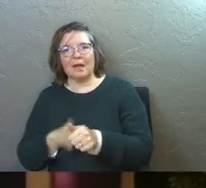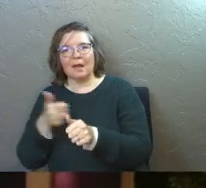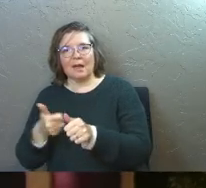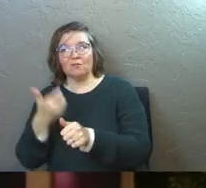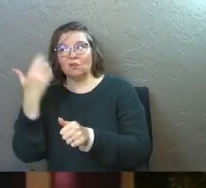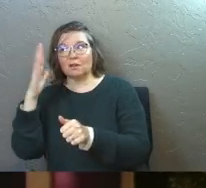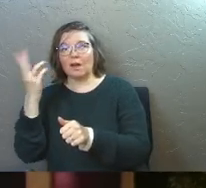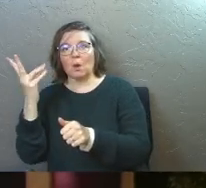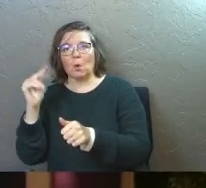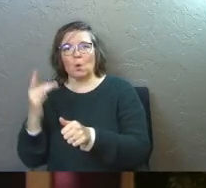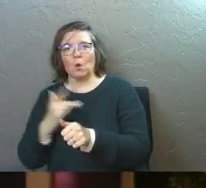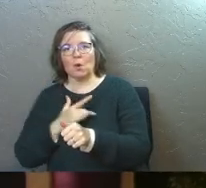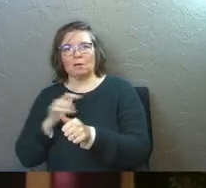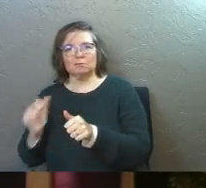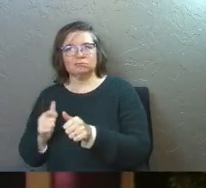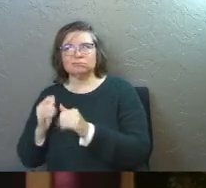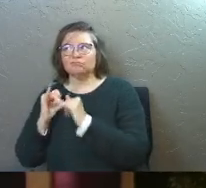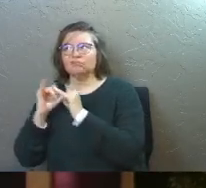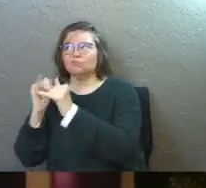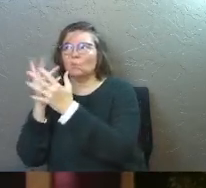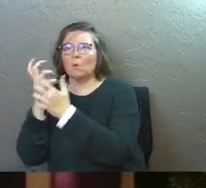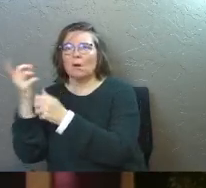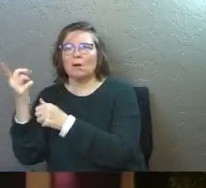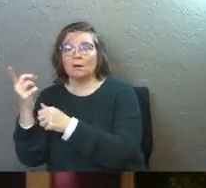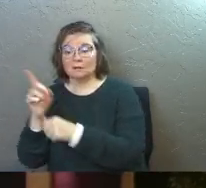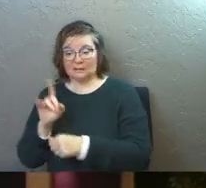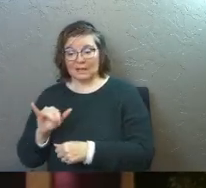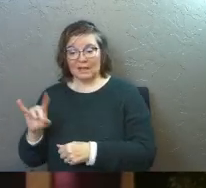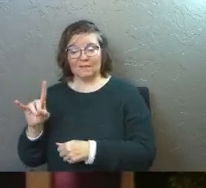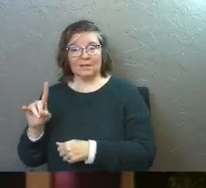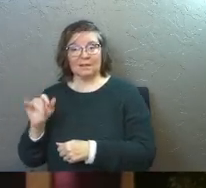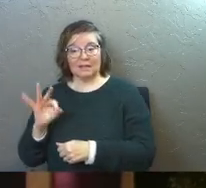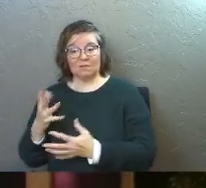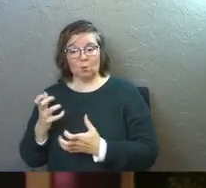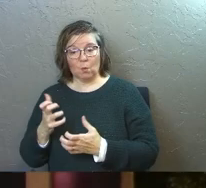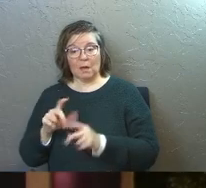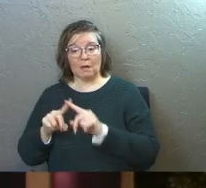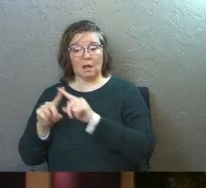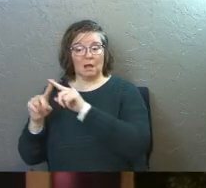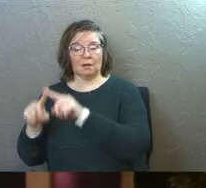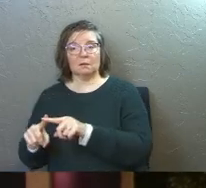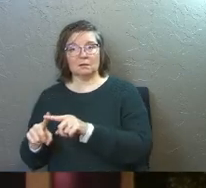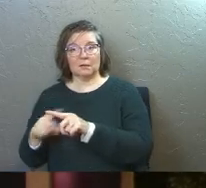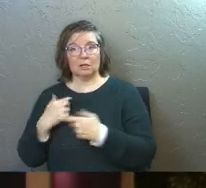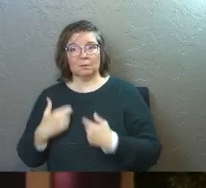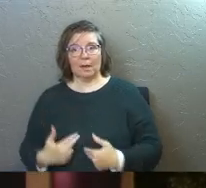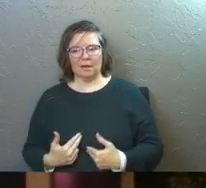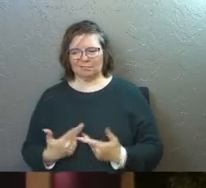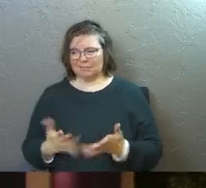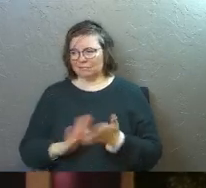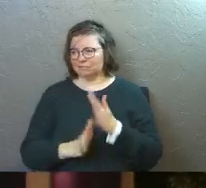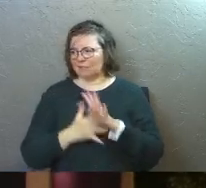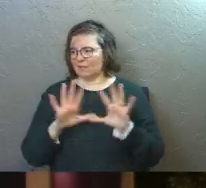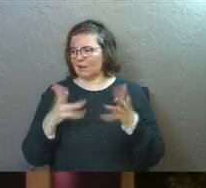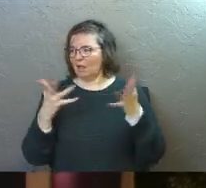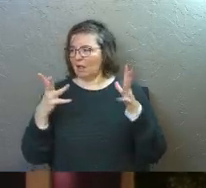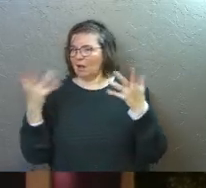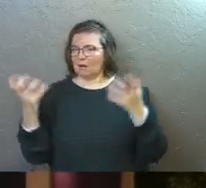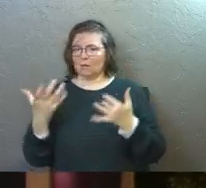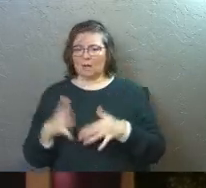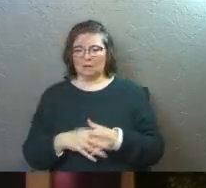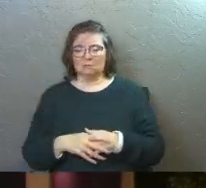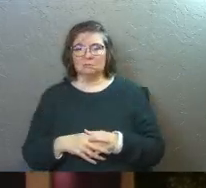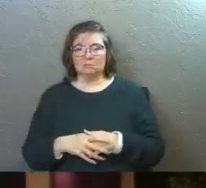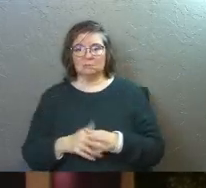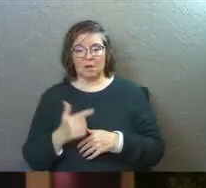things. He's a mighty warrior for God, awesome things. David, if he wanted to lean into it in his humanity, could go, I've done a lot,